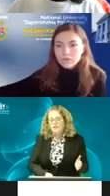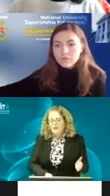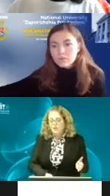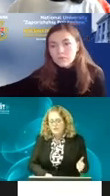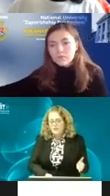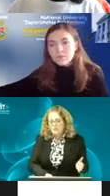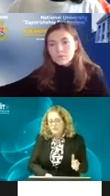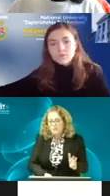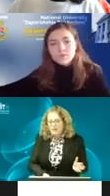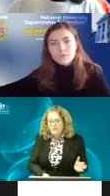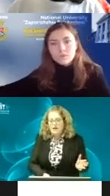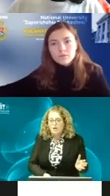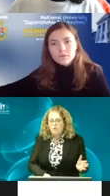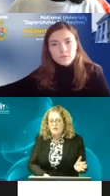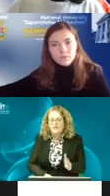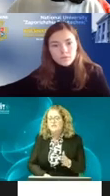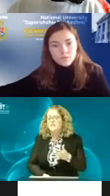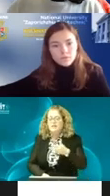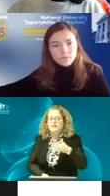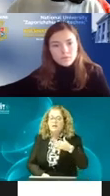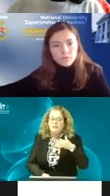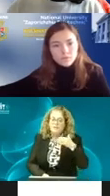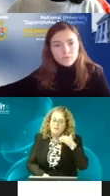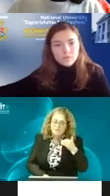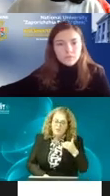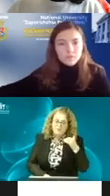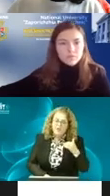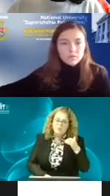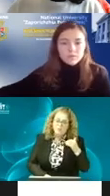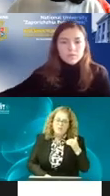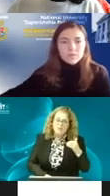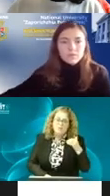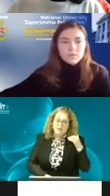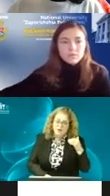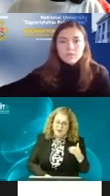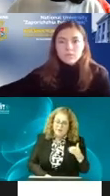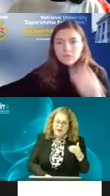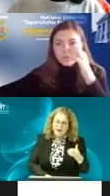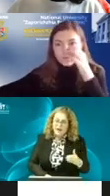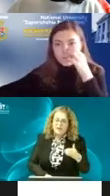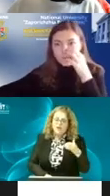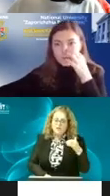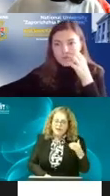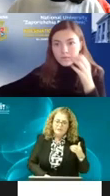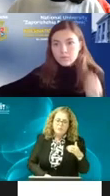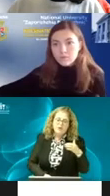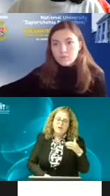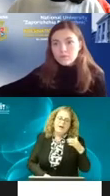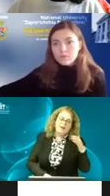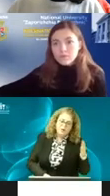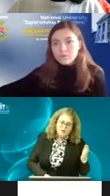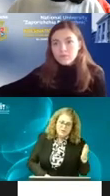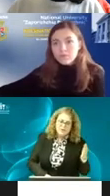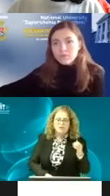for intelligent system, the one thing I want to say that this is a very, very multidisciplinary area. It's not enough to be